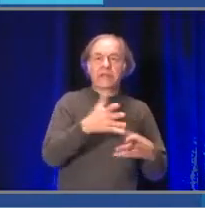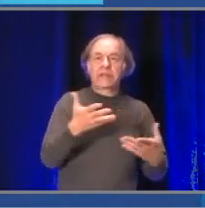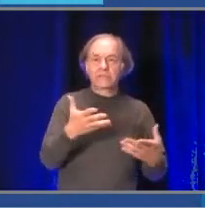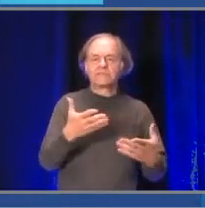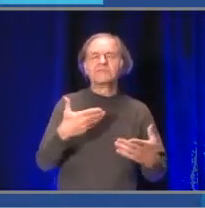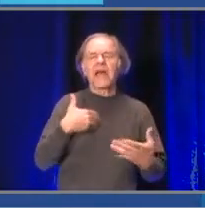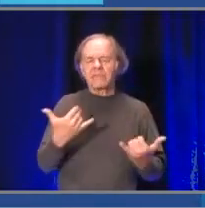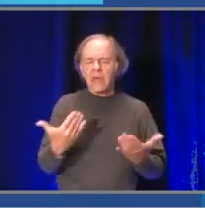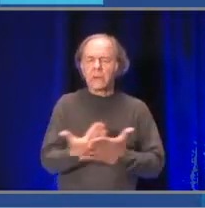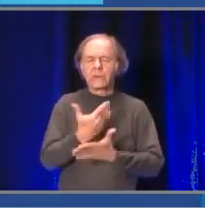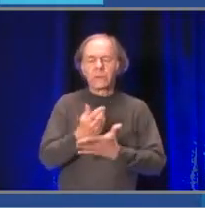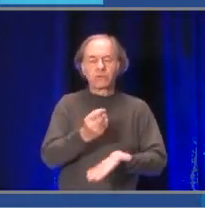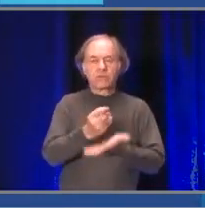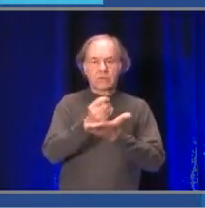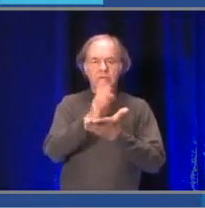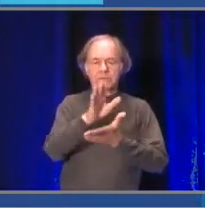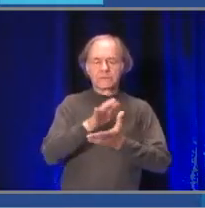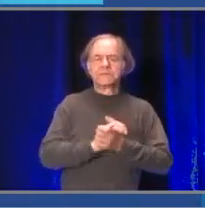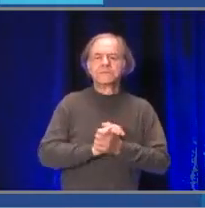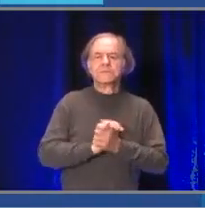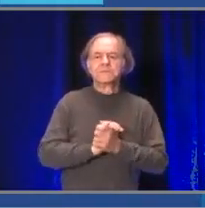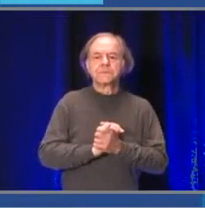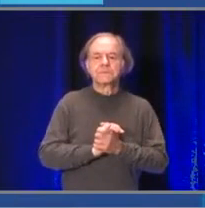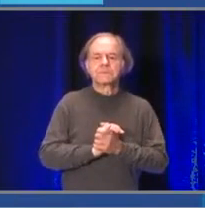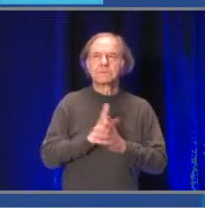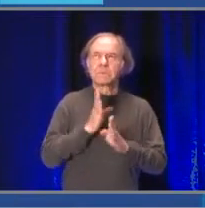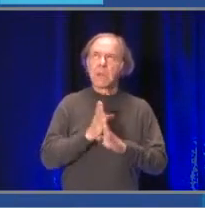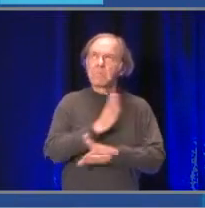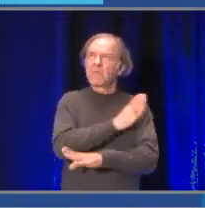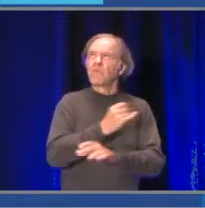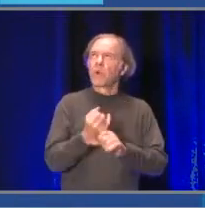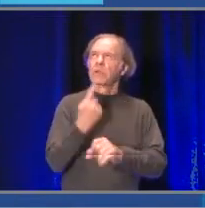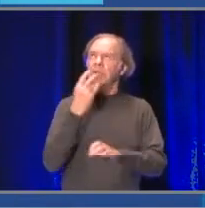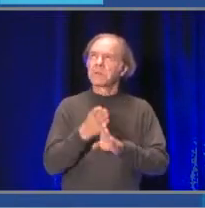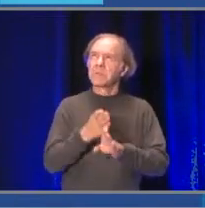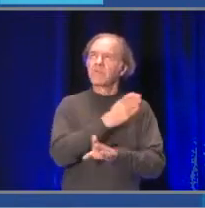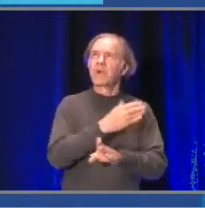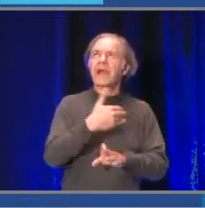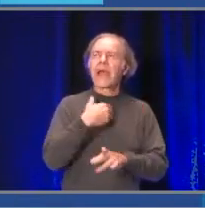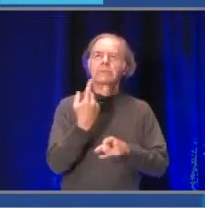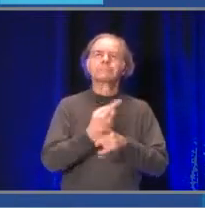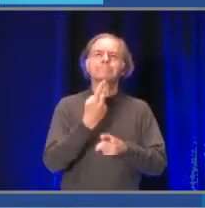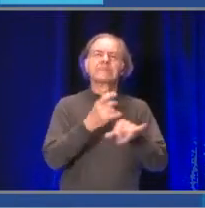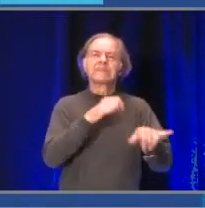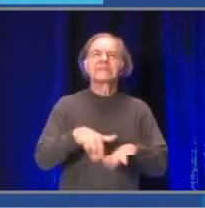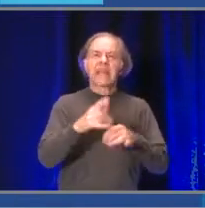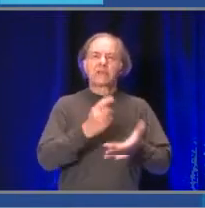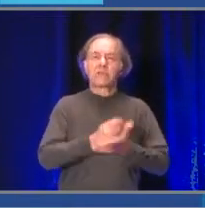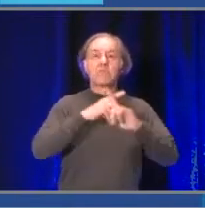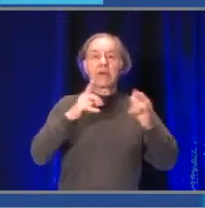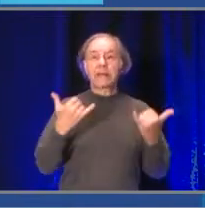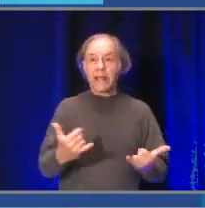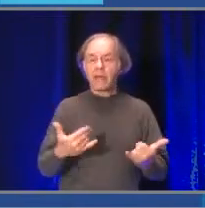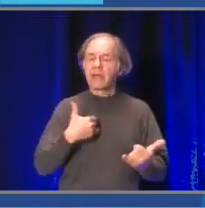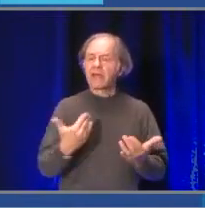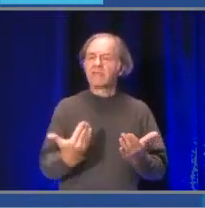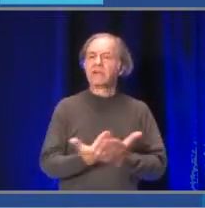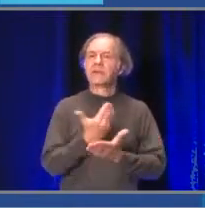new treatments. Prior to the last year or so, there was the standard treatments, but now we have